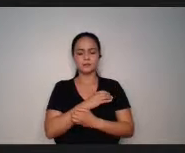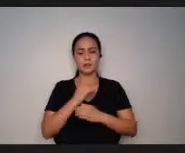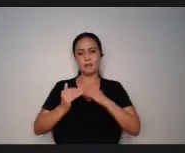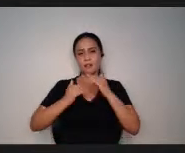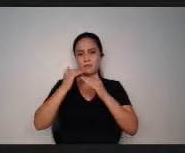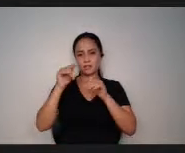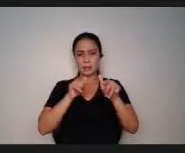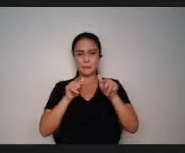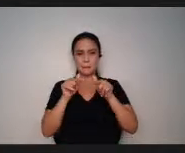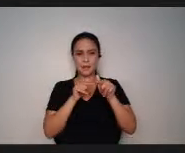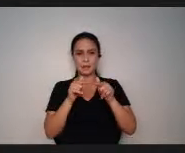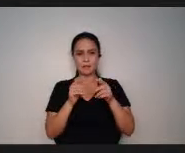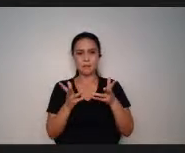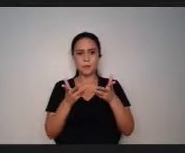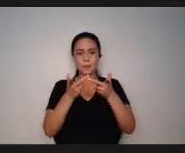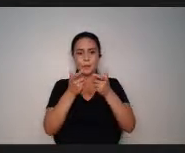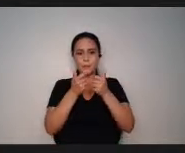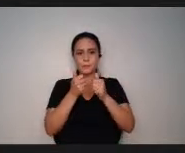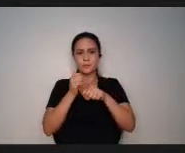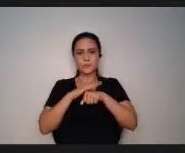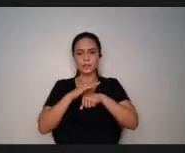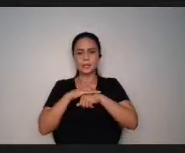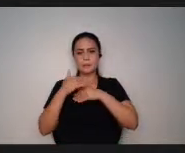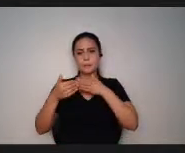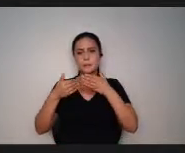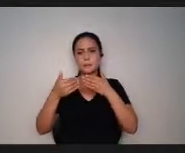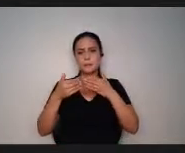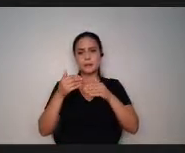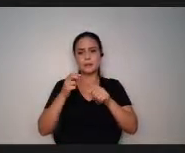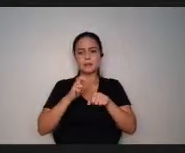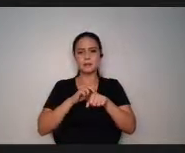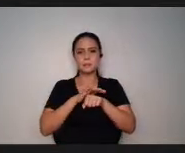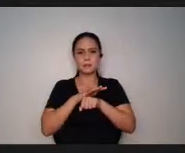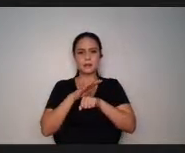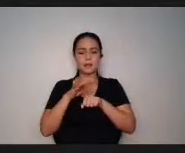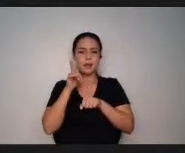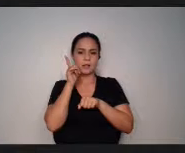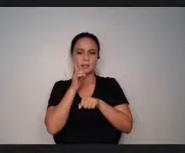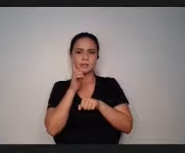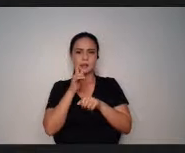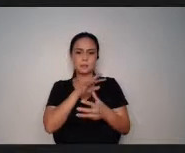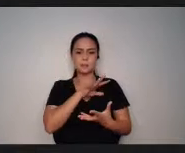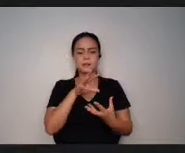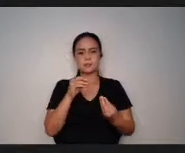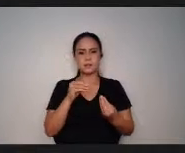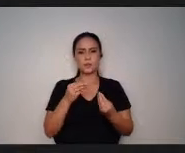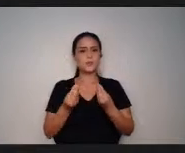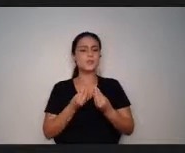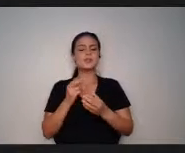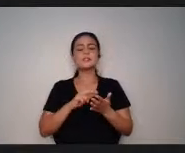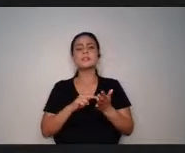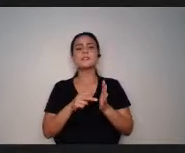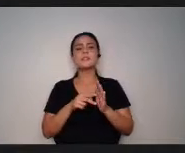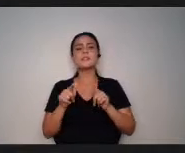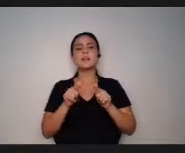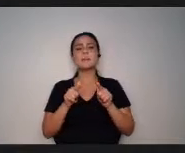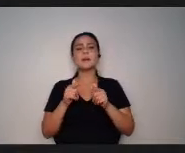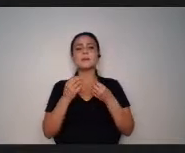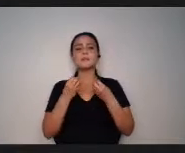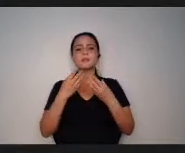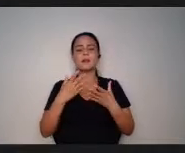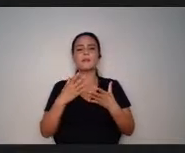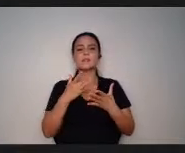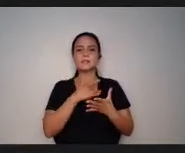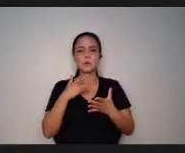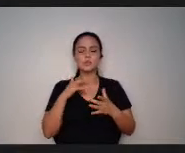historic proportions. You know, what does healthy work mean when people are exposed to a